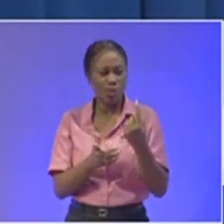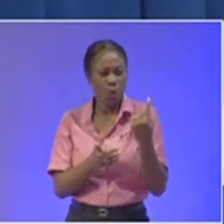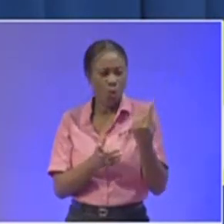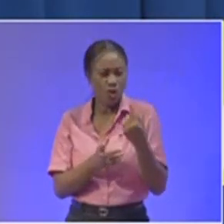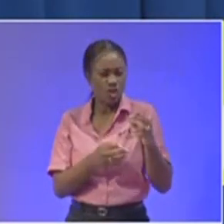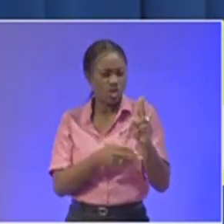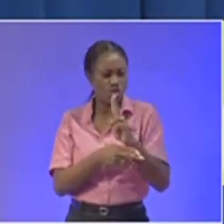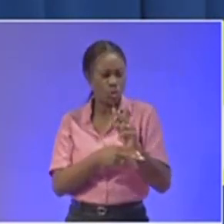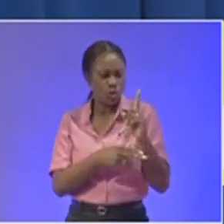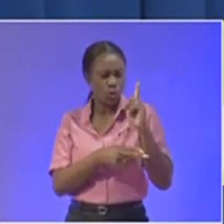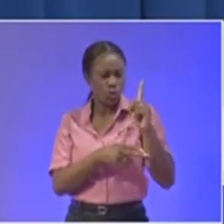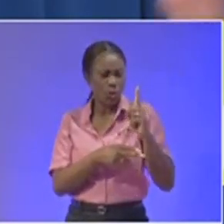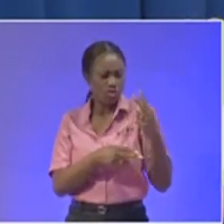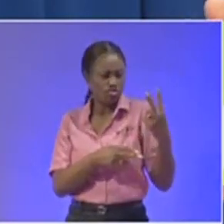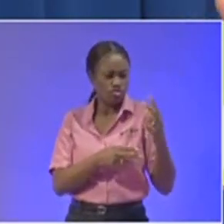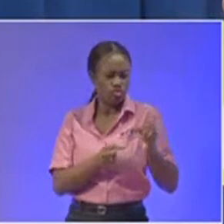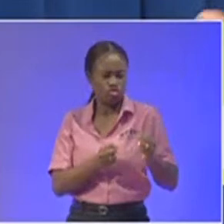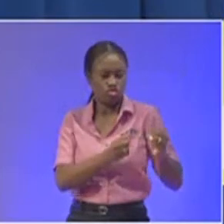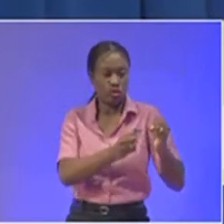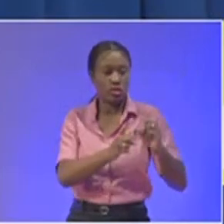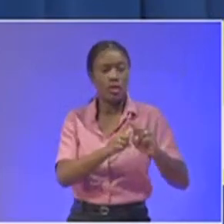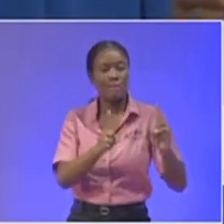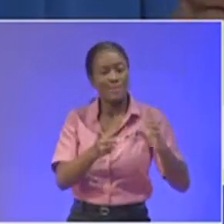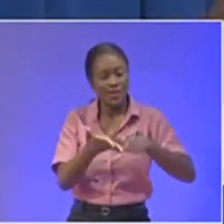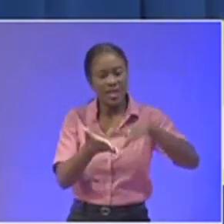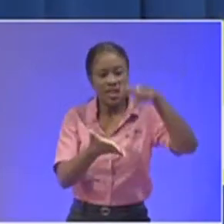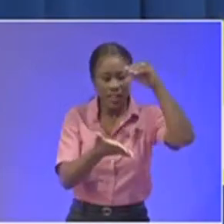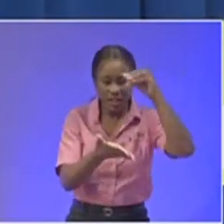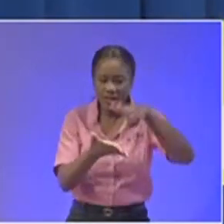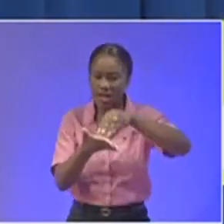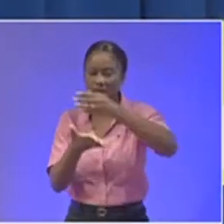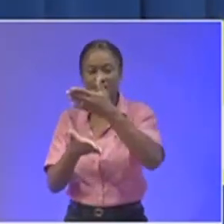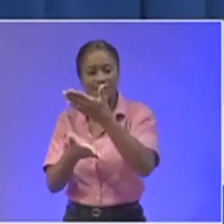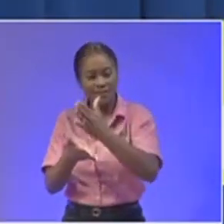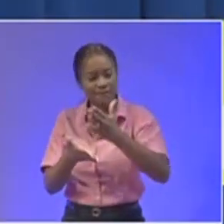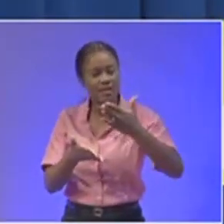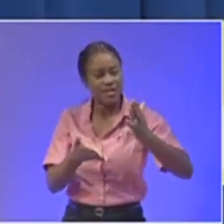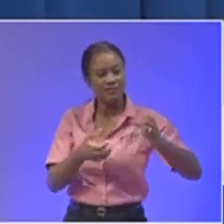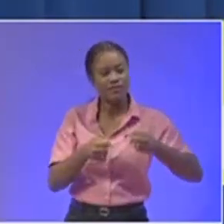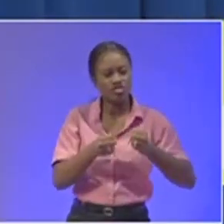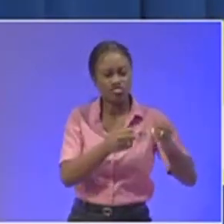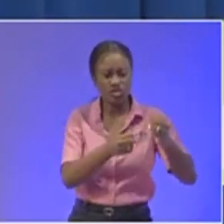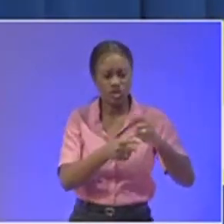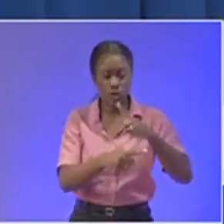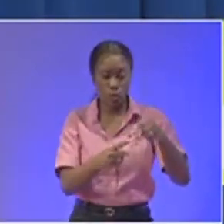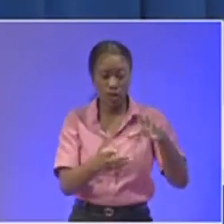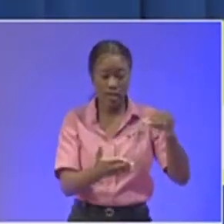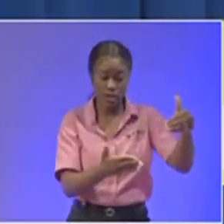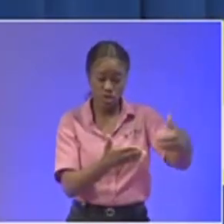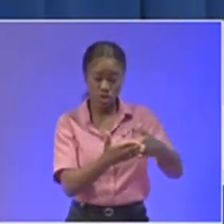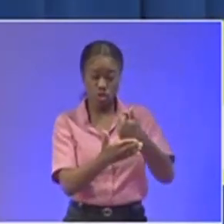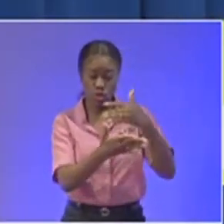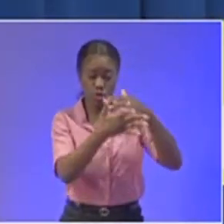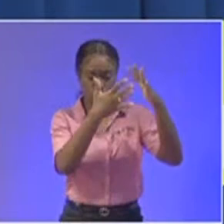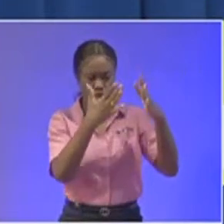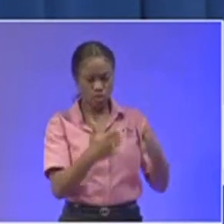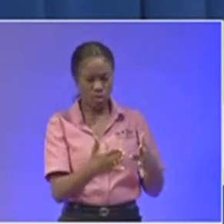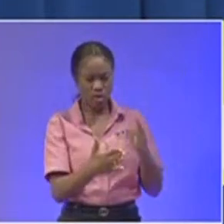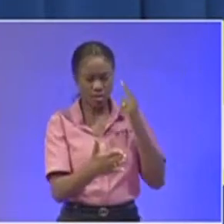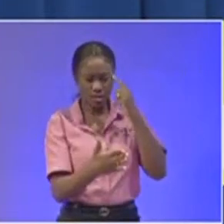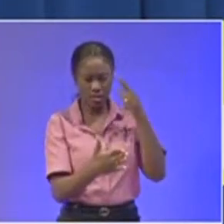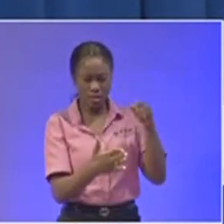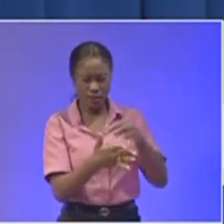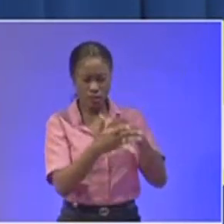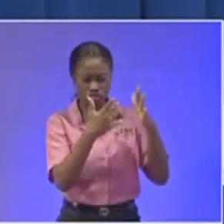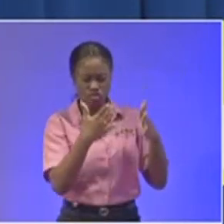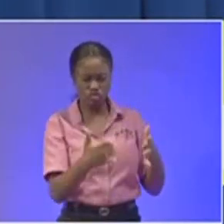these approaches, but I want to know as much as I could. So as the student comes before me, I can study, I'm going to sign, sorry. I can study these